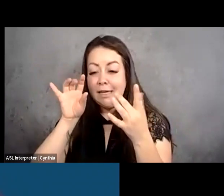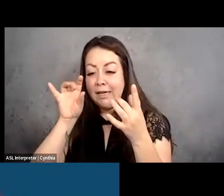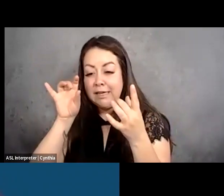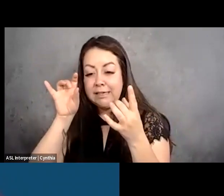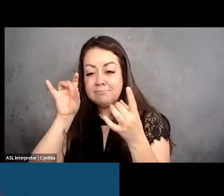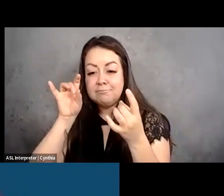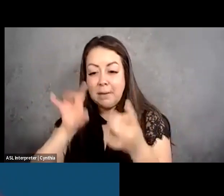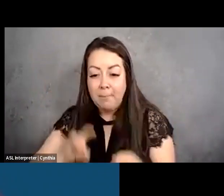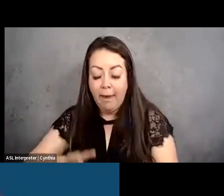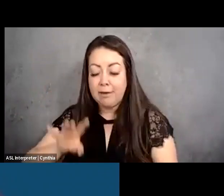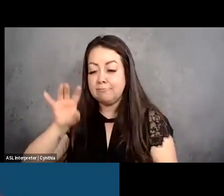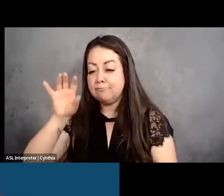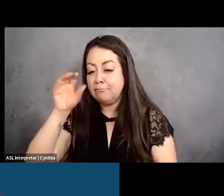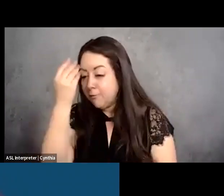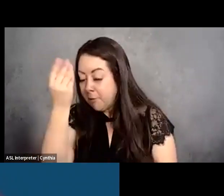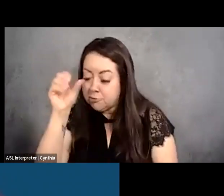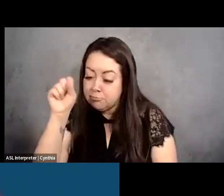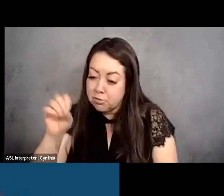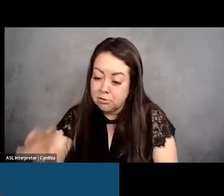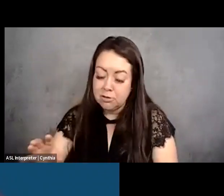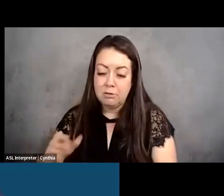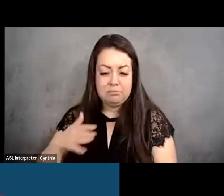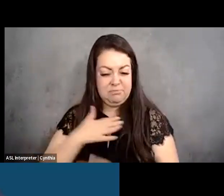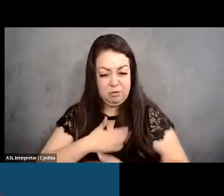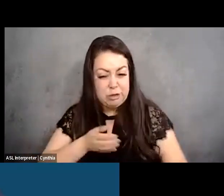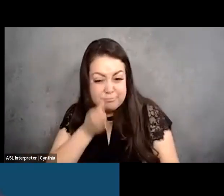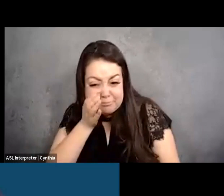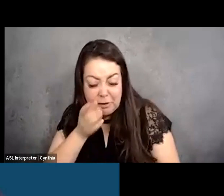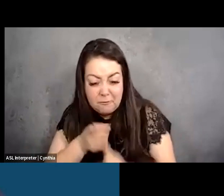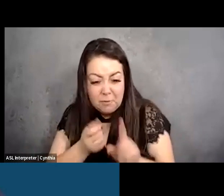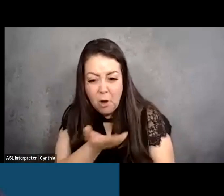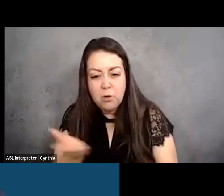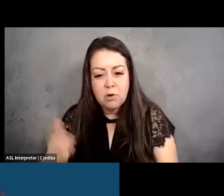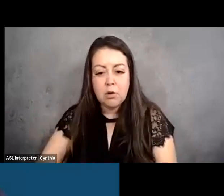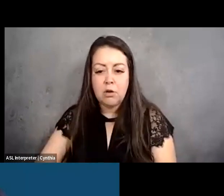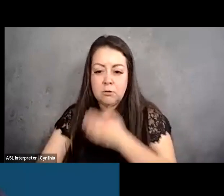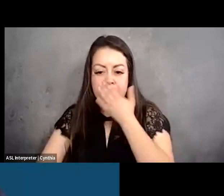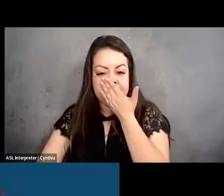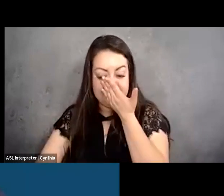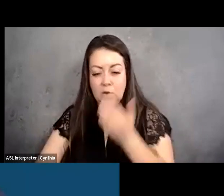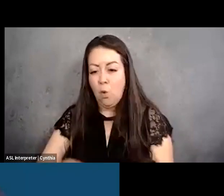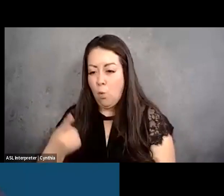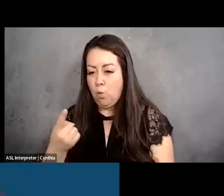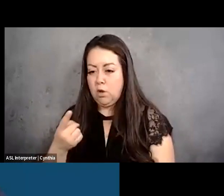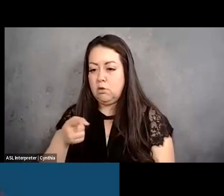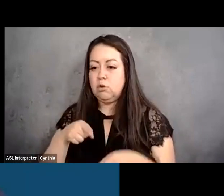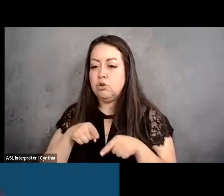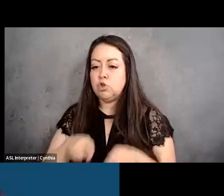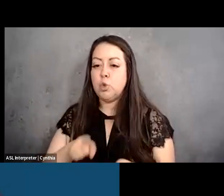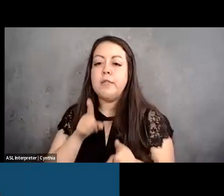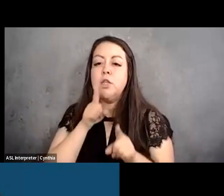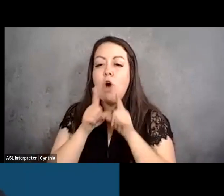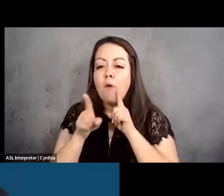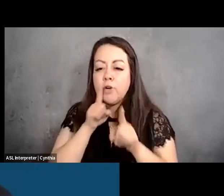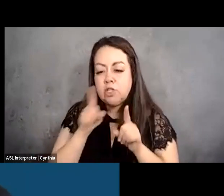really appreciate hearing from you. One of the things we talked about in our conversation and preparing for